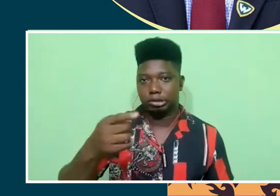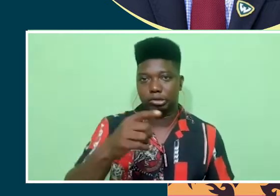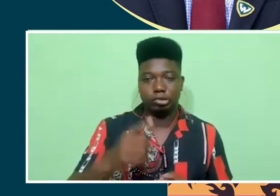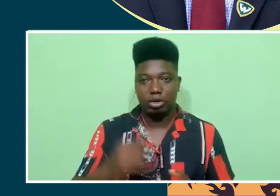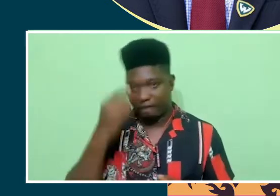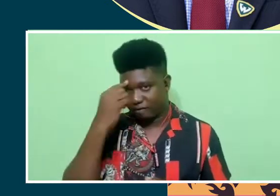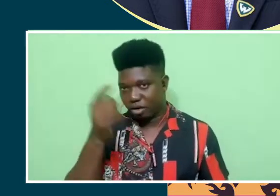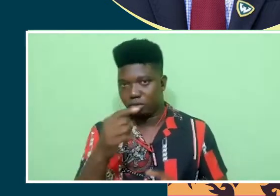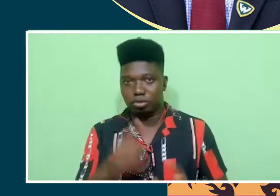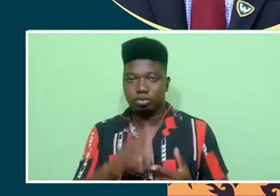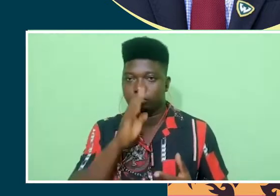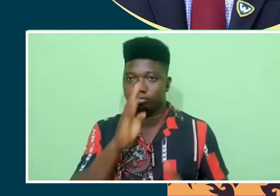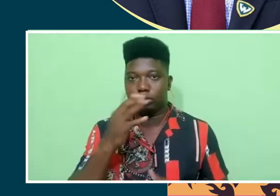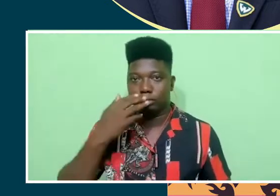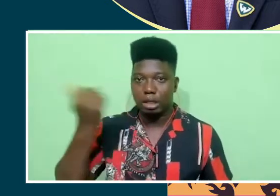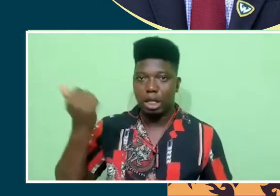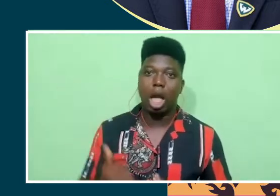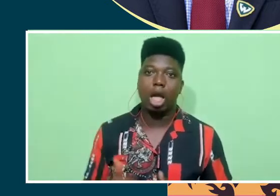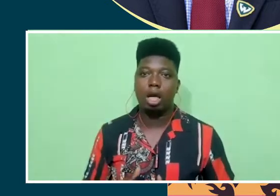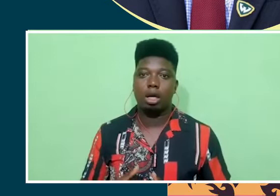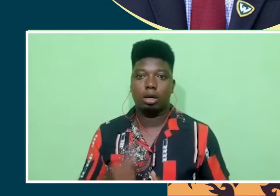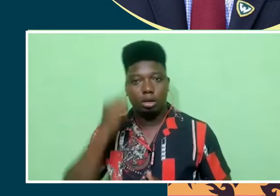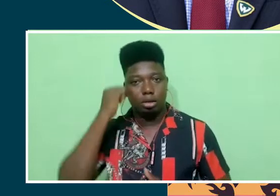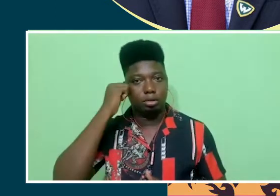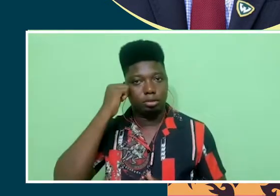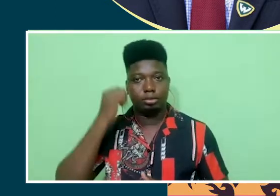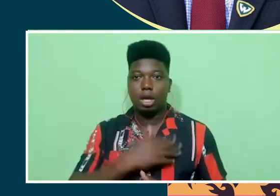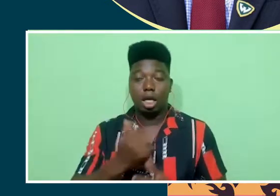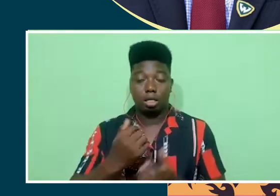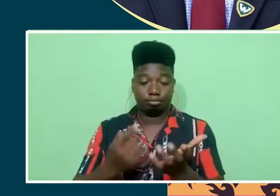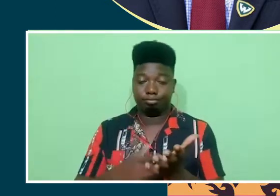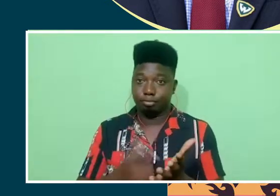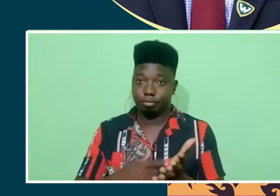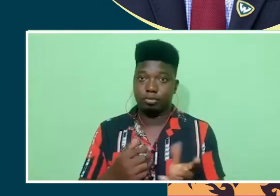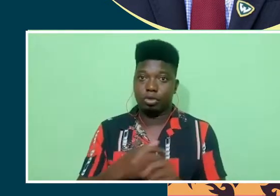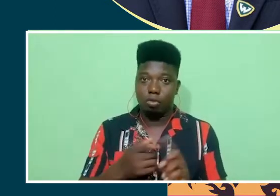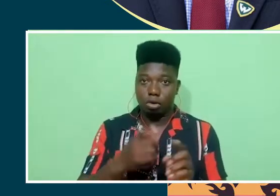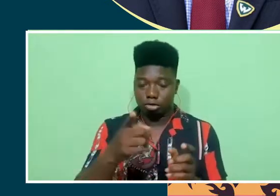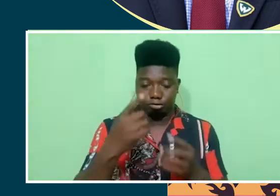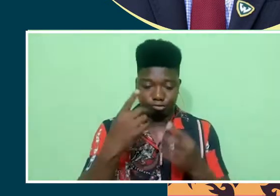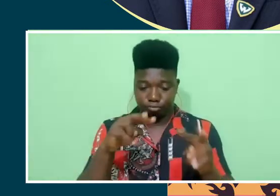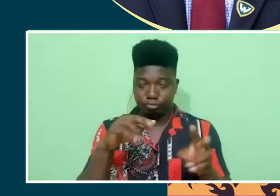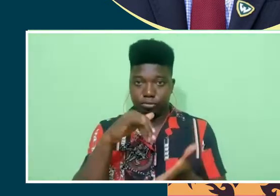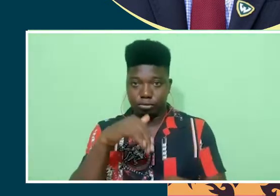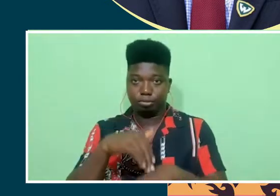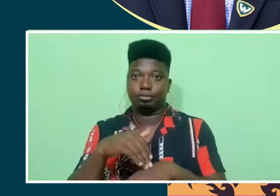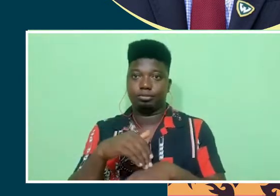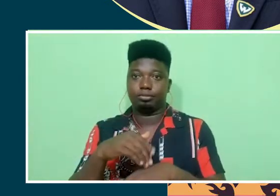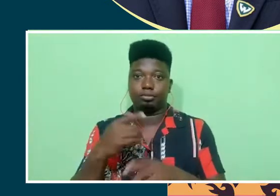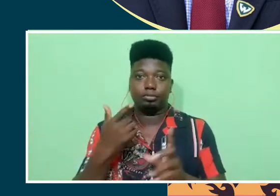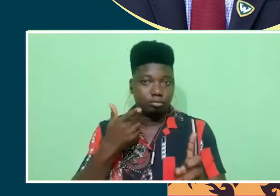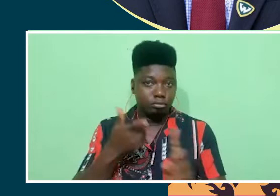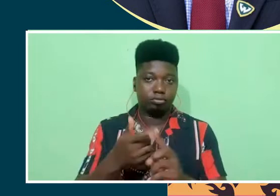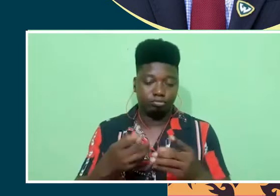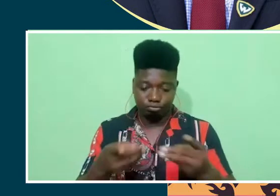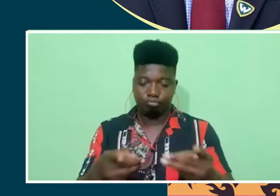you need to fight. And sometimes when you look at cutoff points during our time, when you write, for